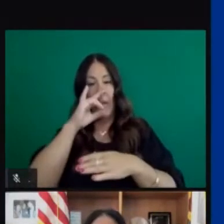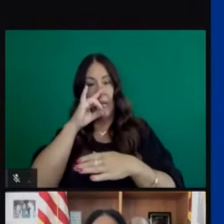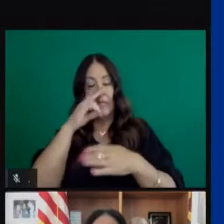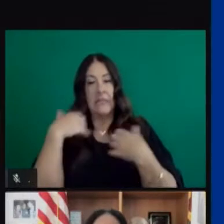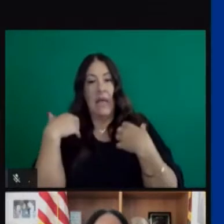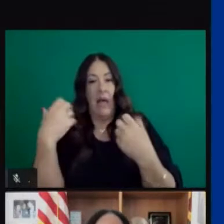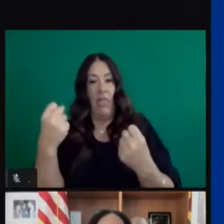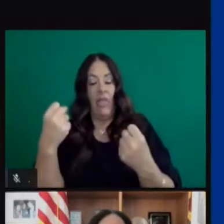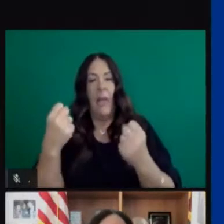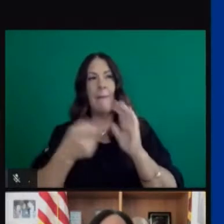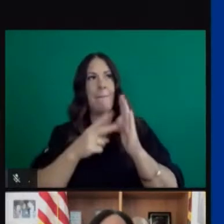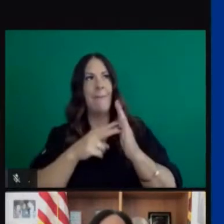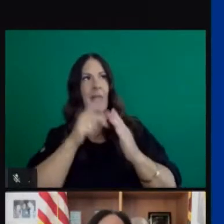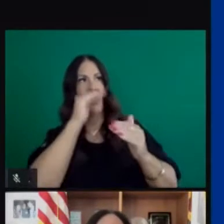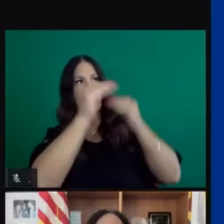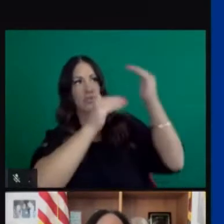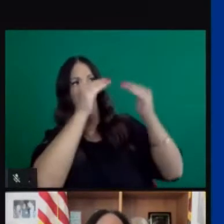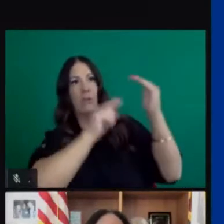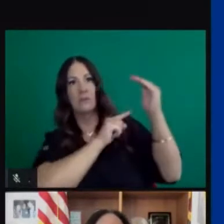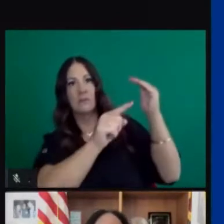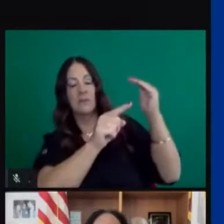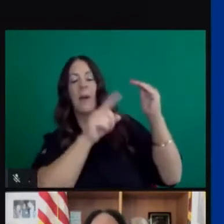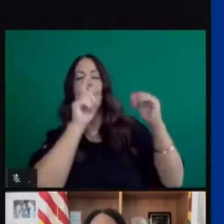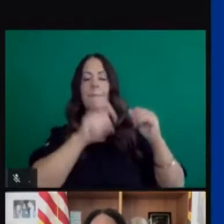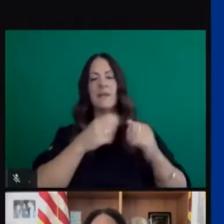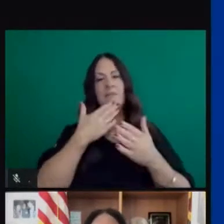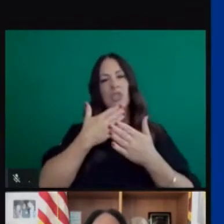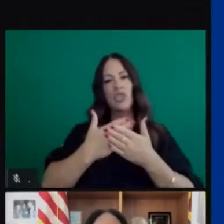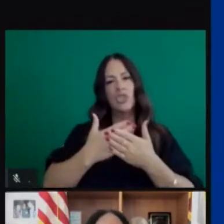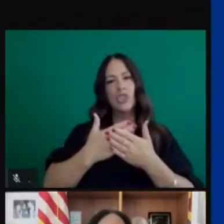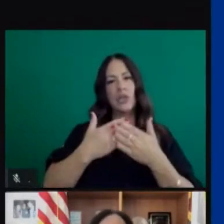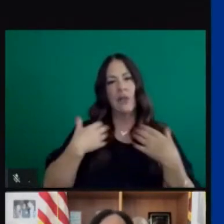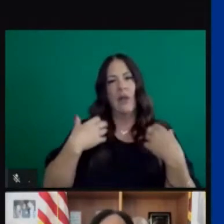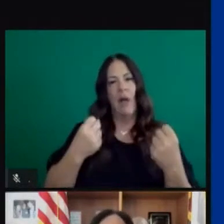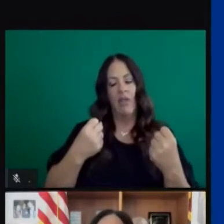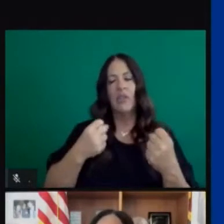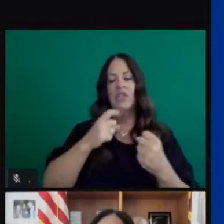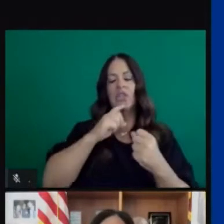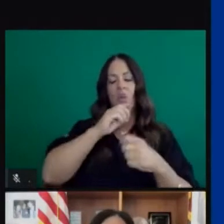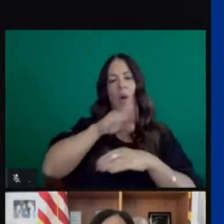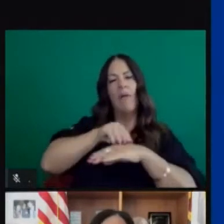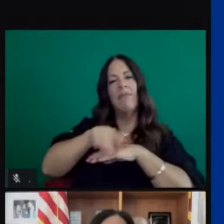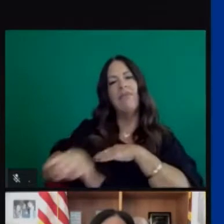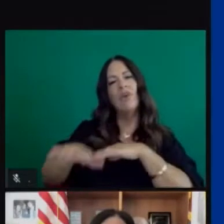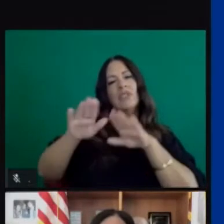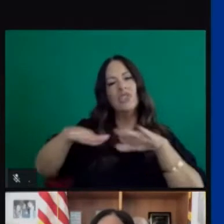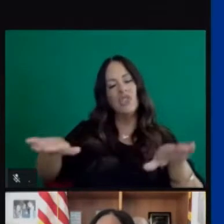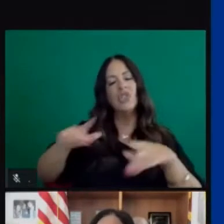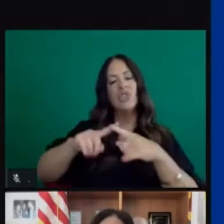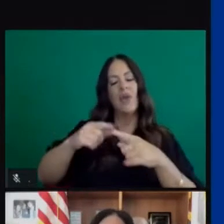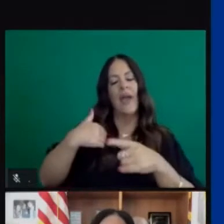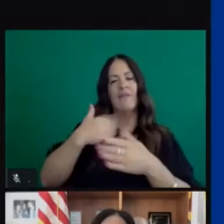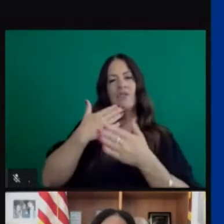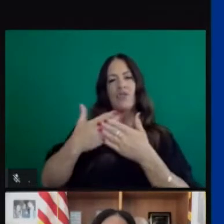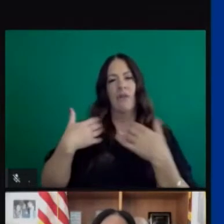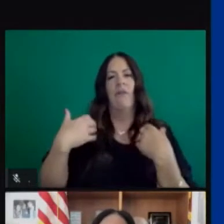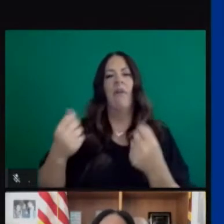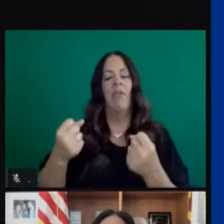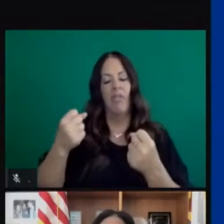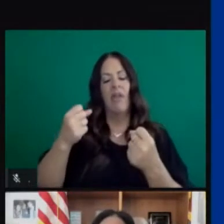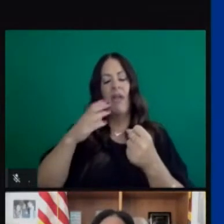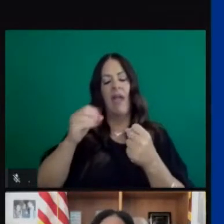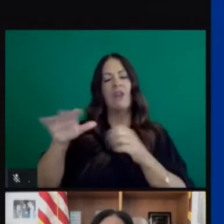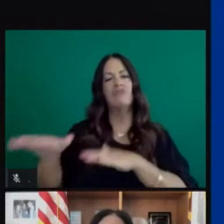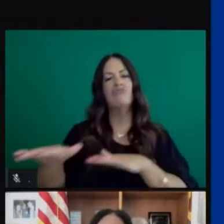caregiver. So we've also provided the Surgeon General's playbook for stress relief for caregivers and kids, which is also available